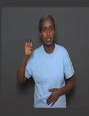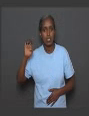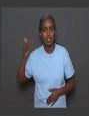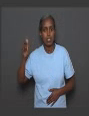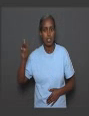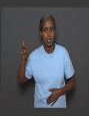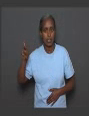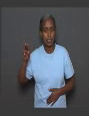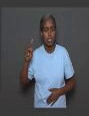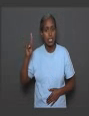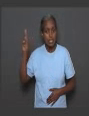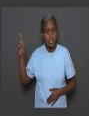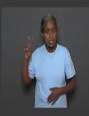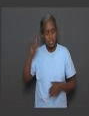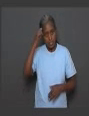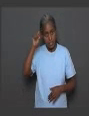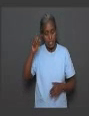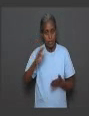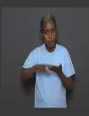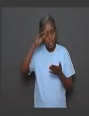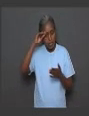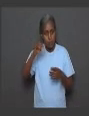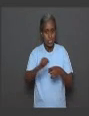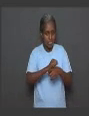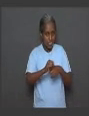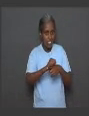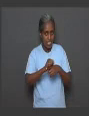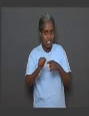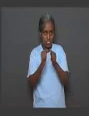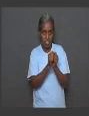Let us learn this theorem better with an exercise.